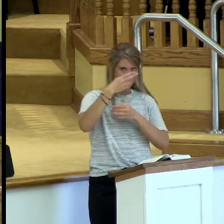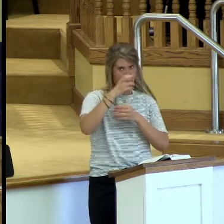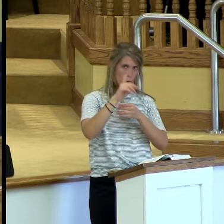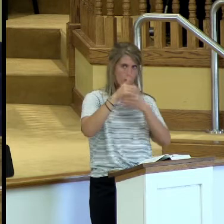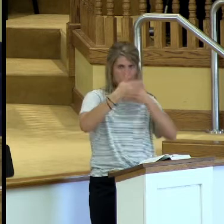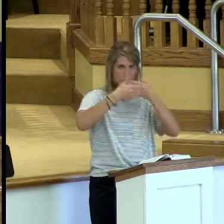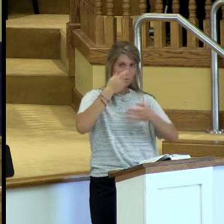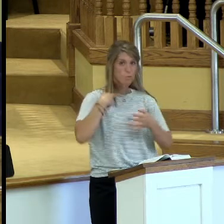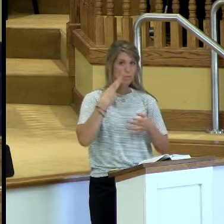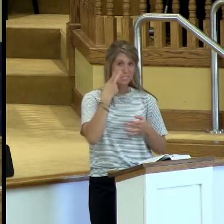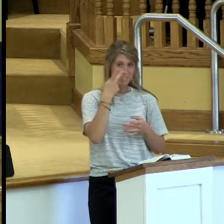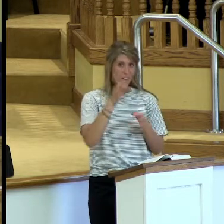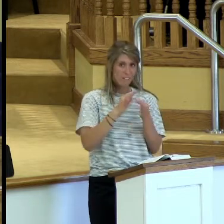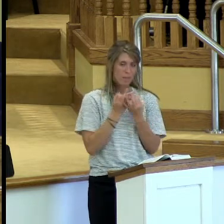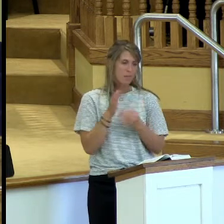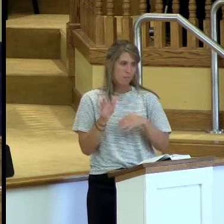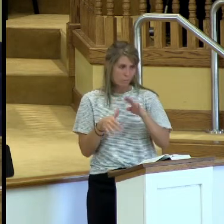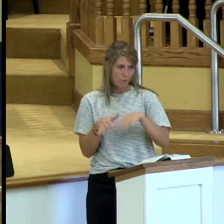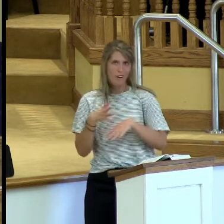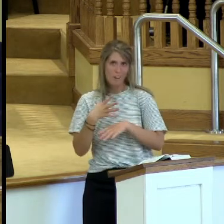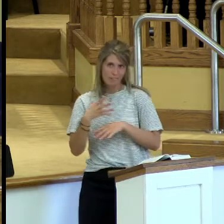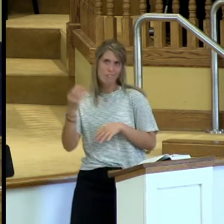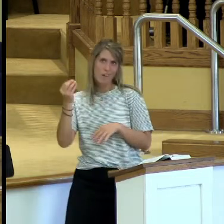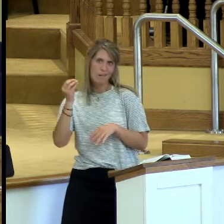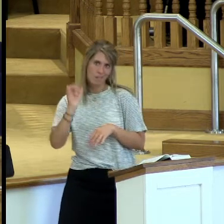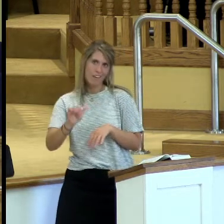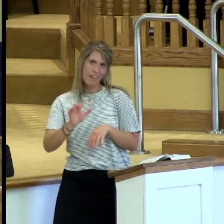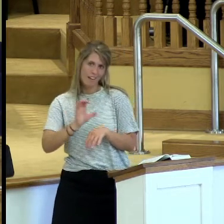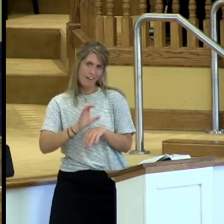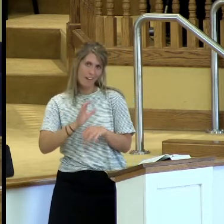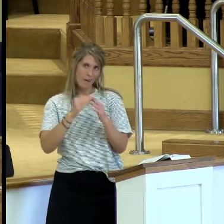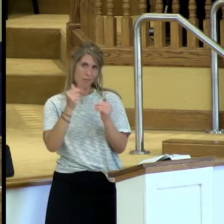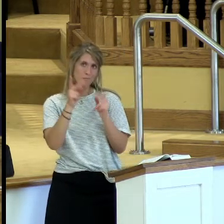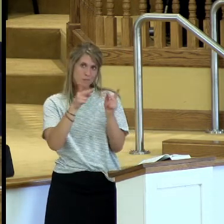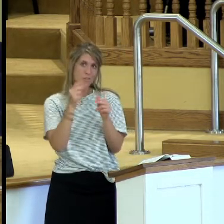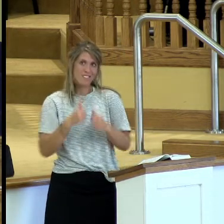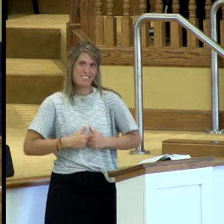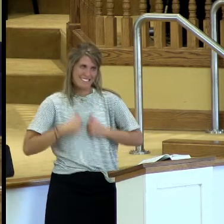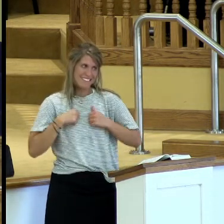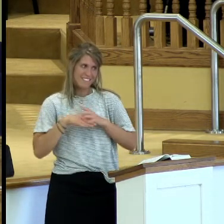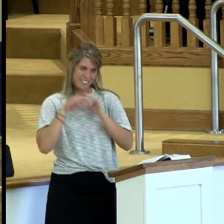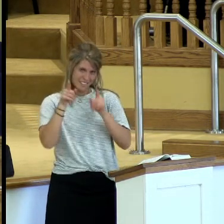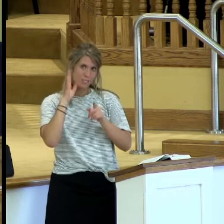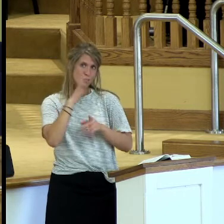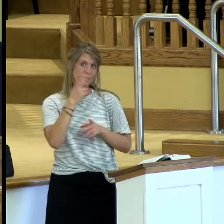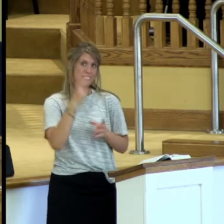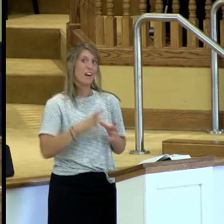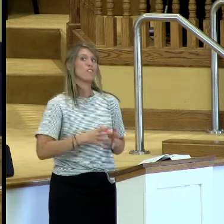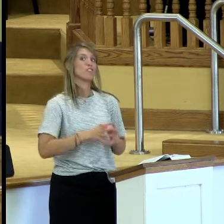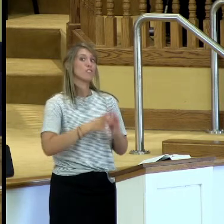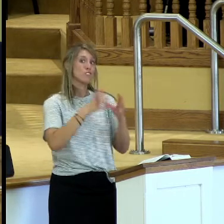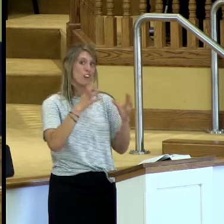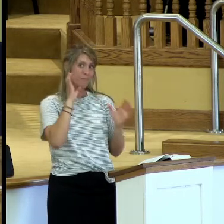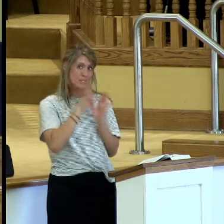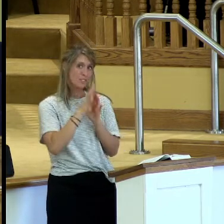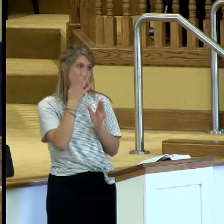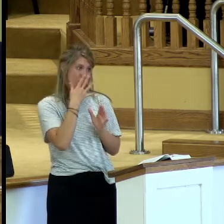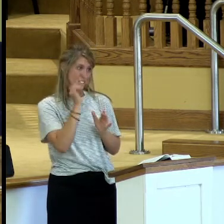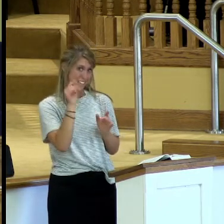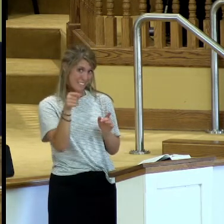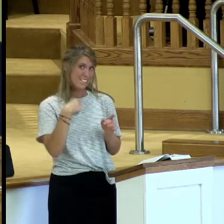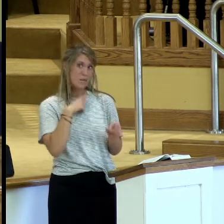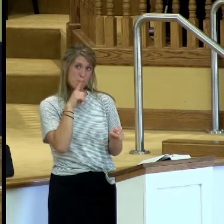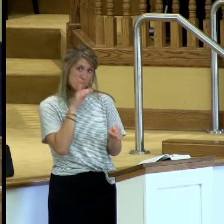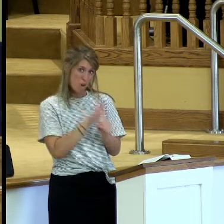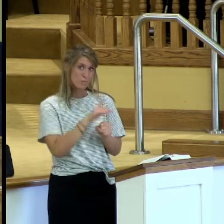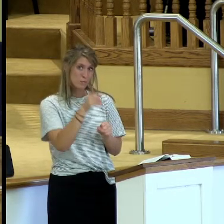We watched a family walk out of that house. People live in this. Y'all are going to see a lot of pictures that look like this. I